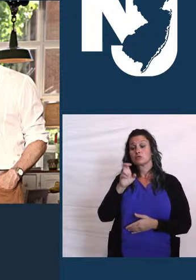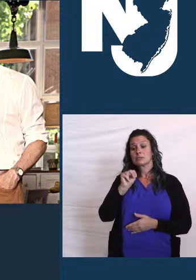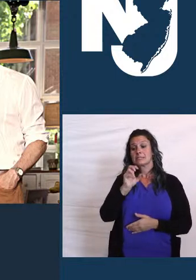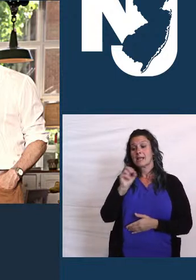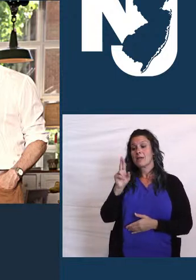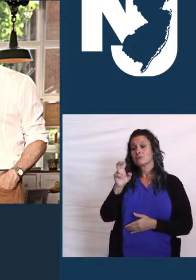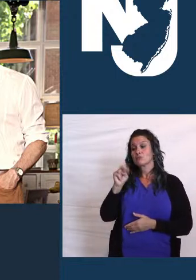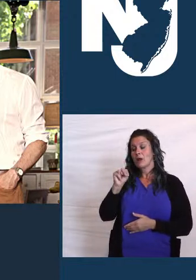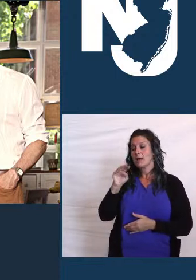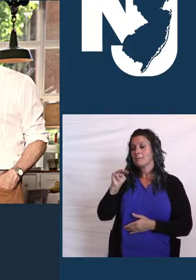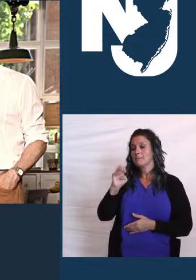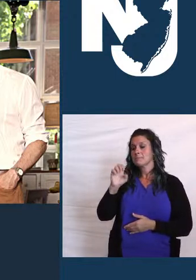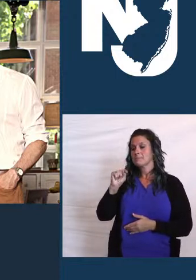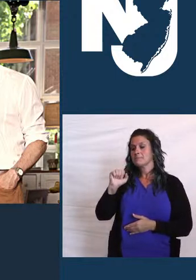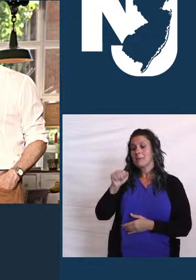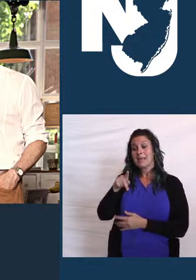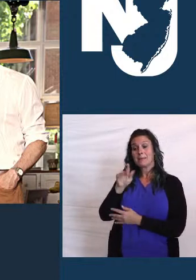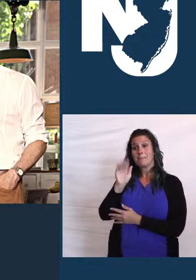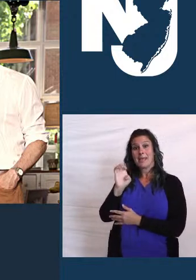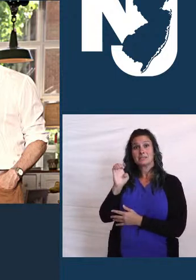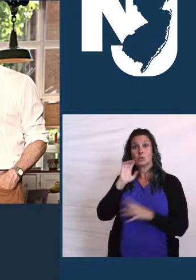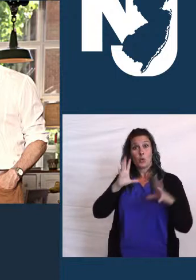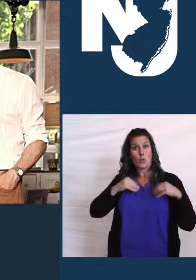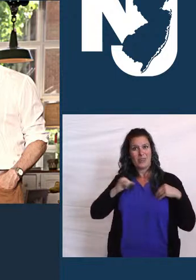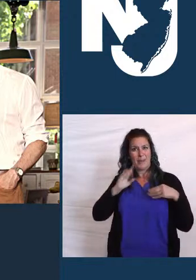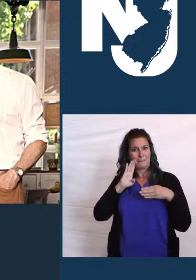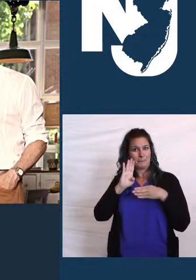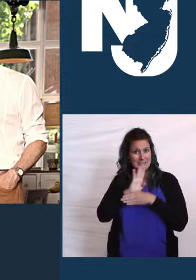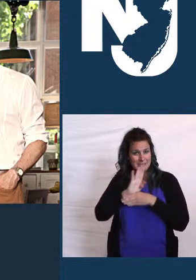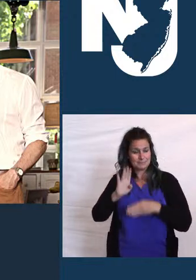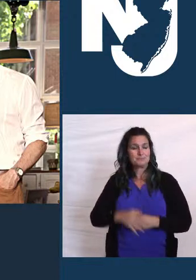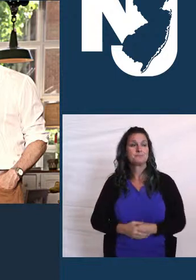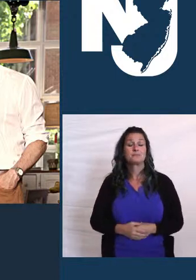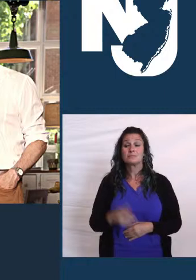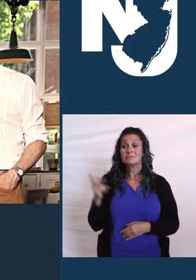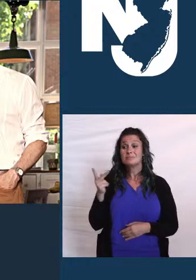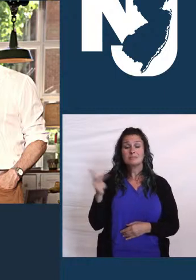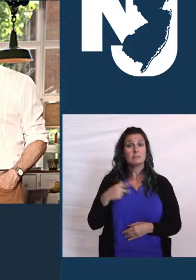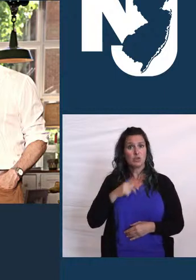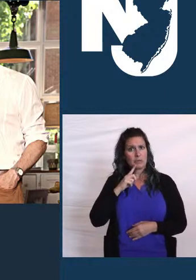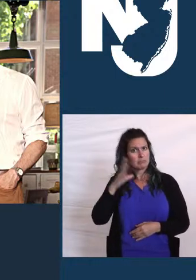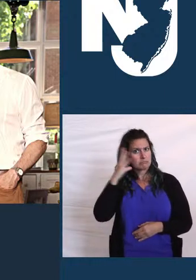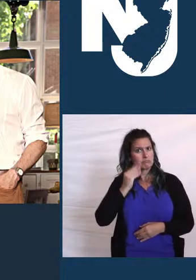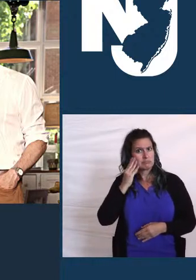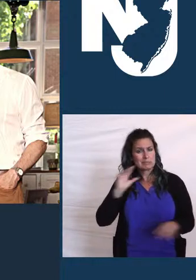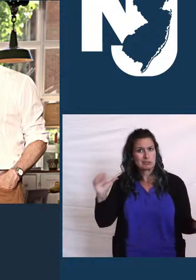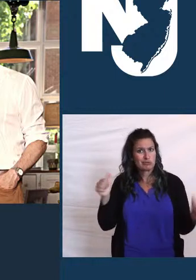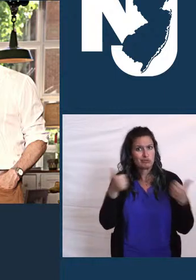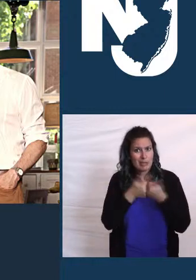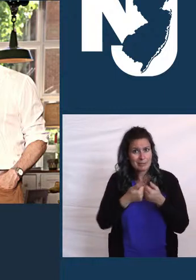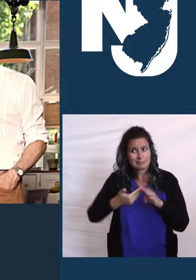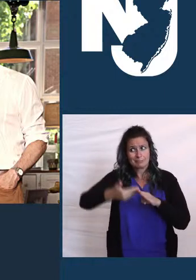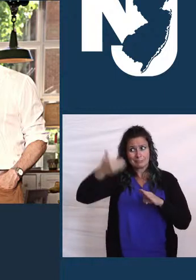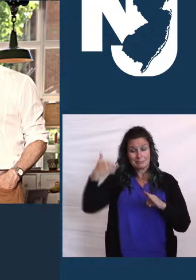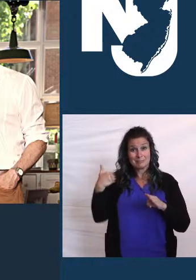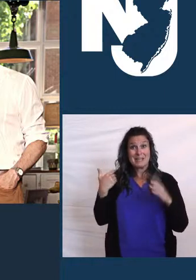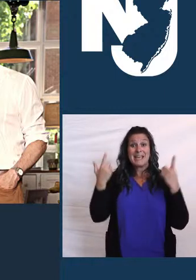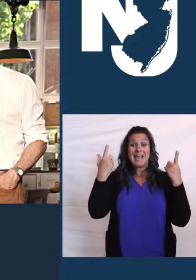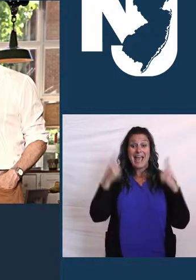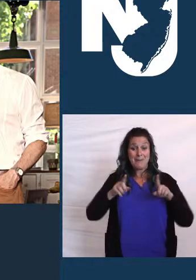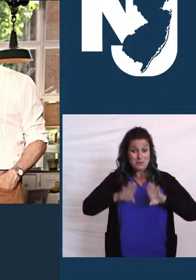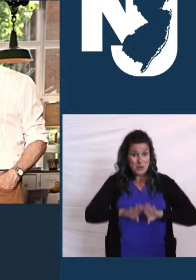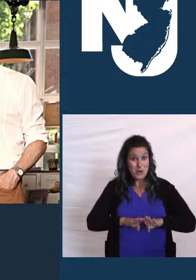Metapace. I think you know this store, Judy, right? Ron and Kristen are no strangers to challenges. They opened Homestead just 2 days